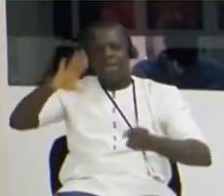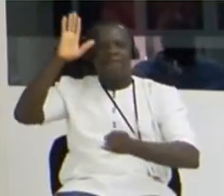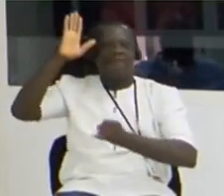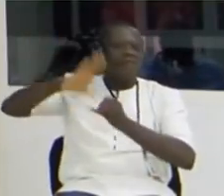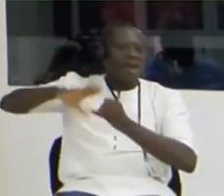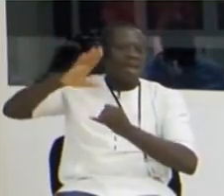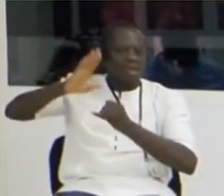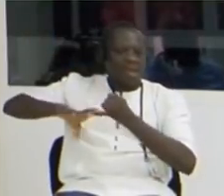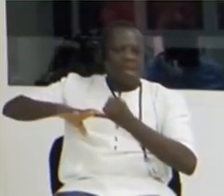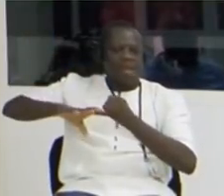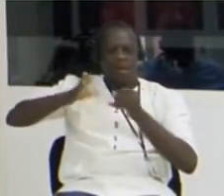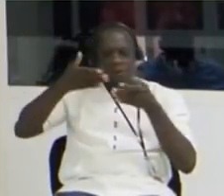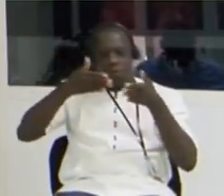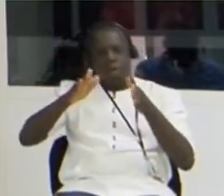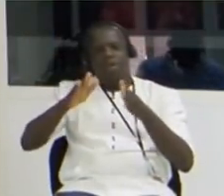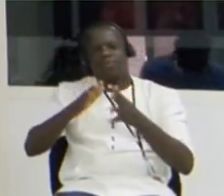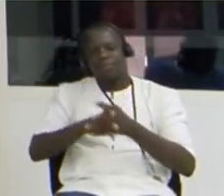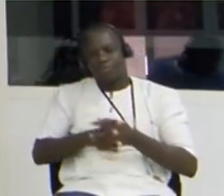And also,